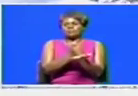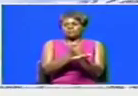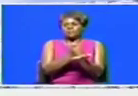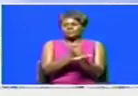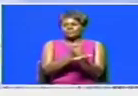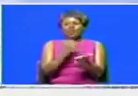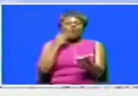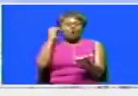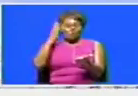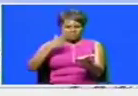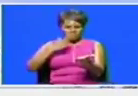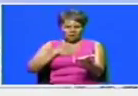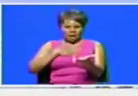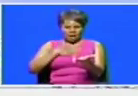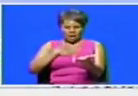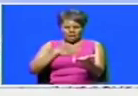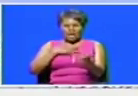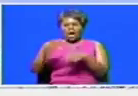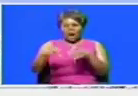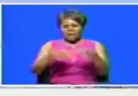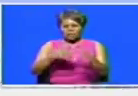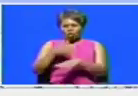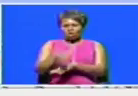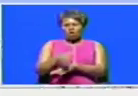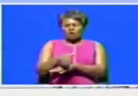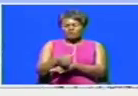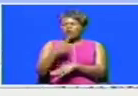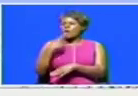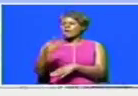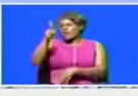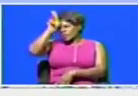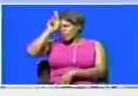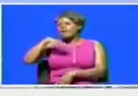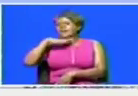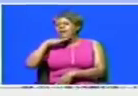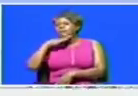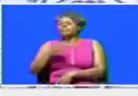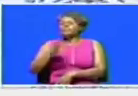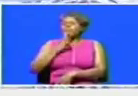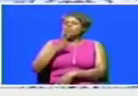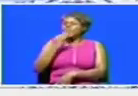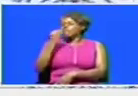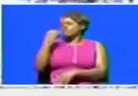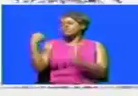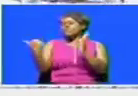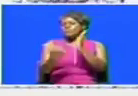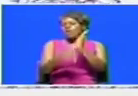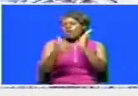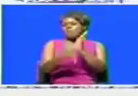Boma yangu tayari imepoteza zaidi ya mbuzi 100. Malisho na maji ndio tatizo kubwa hapa.